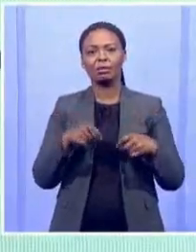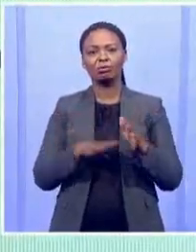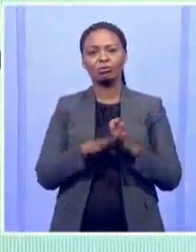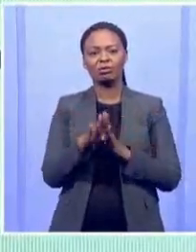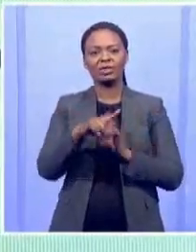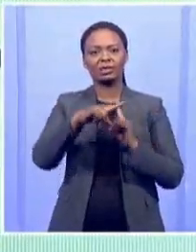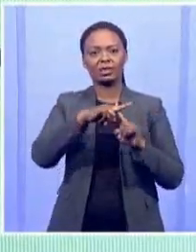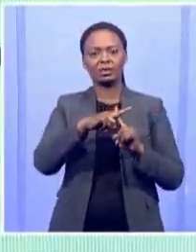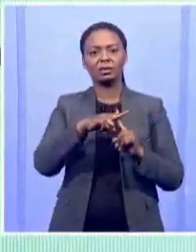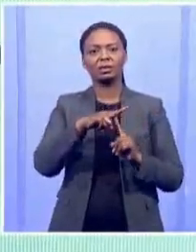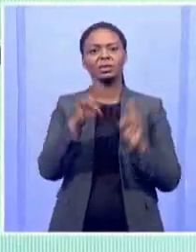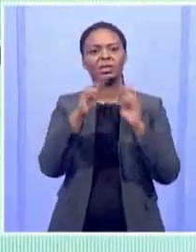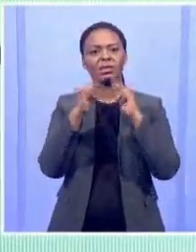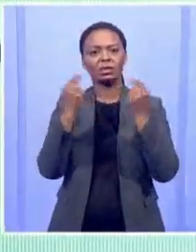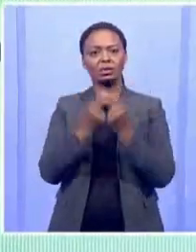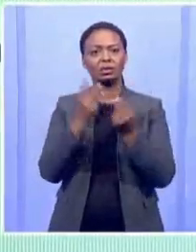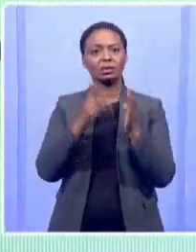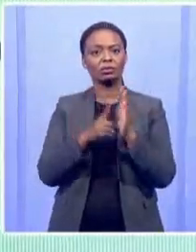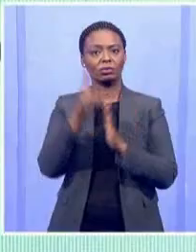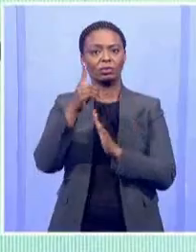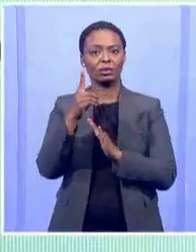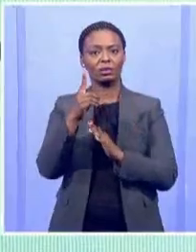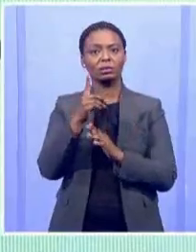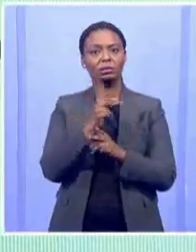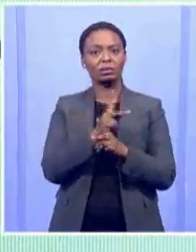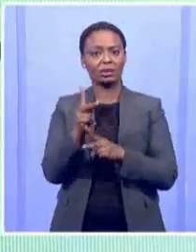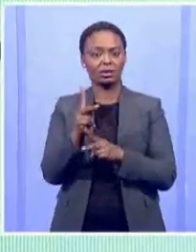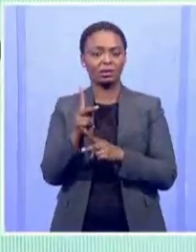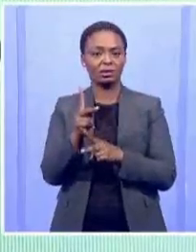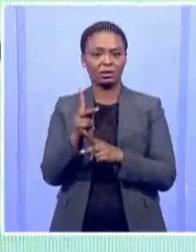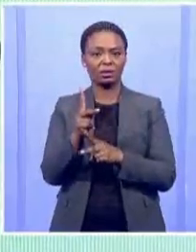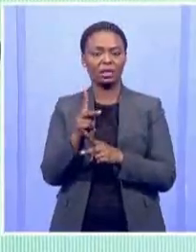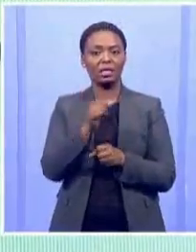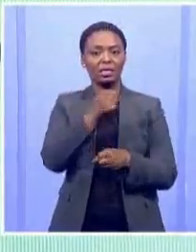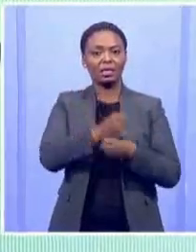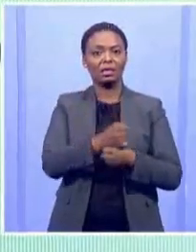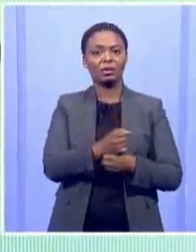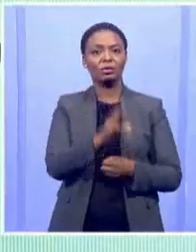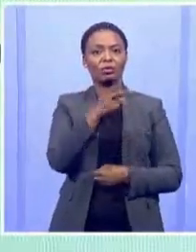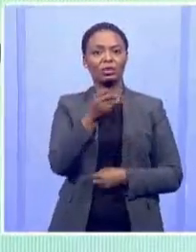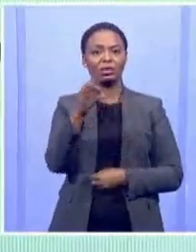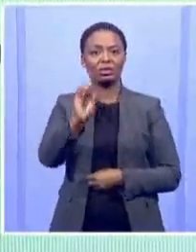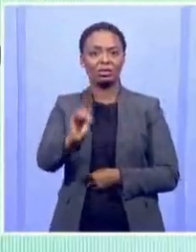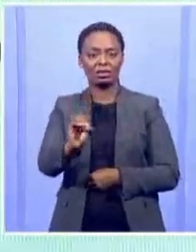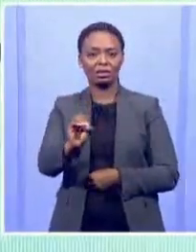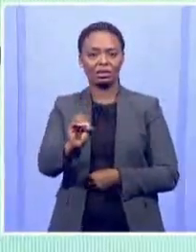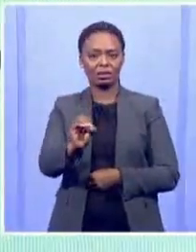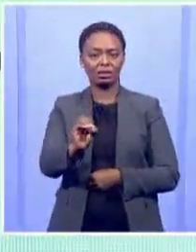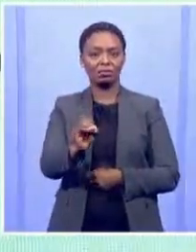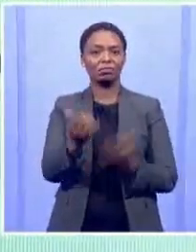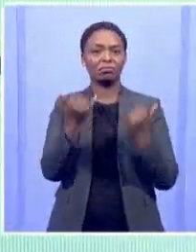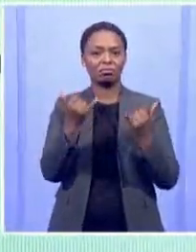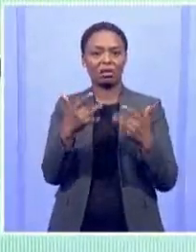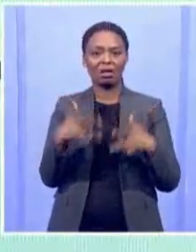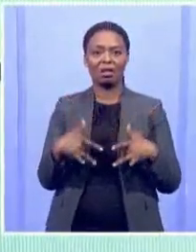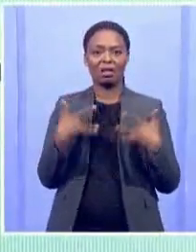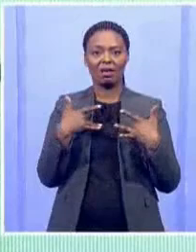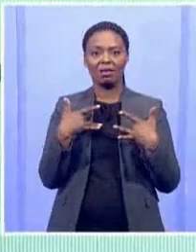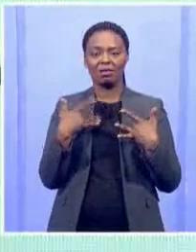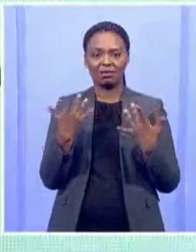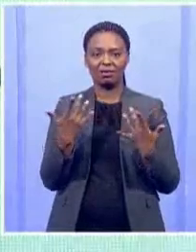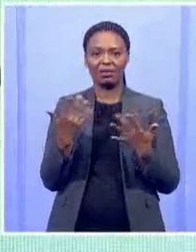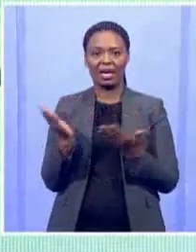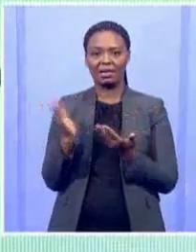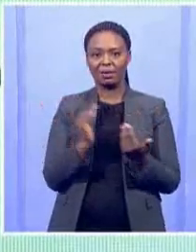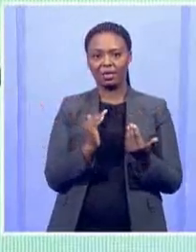our national development plan is that by 2030, the average life expectancy of South